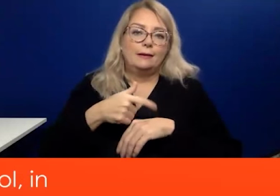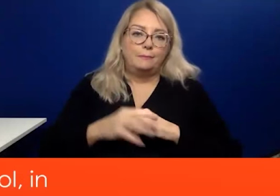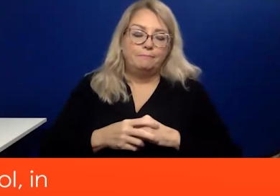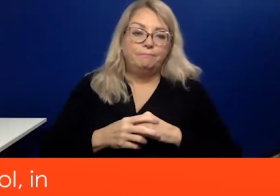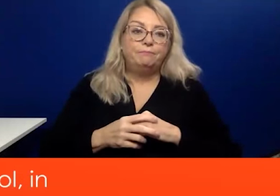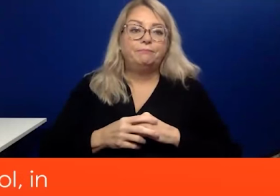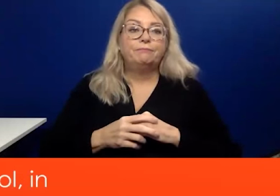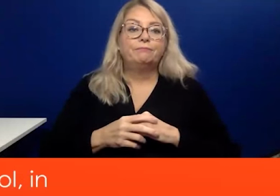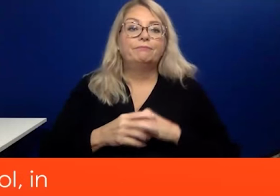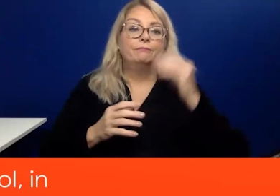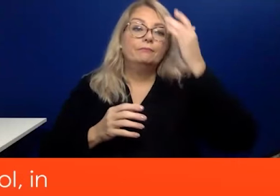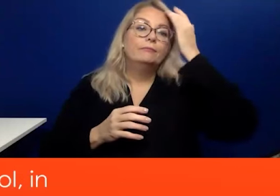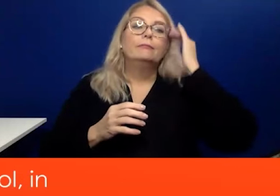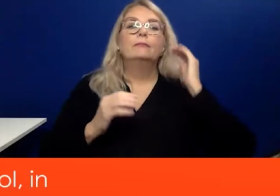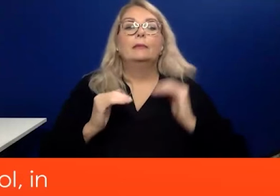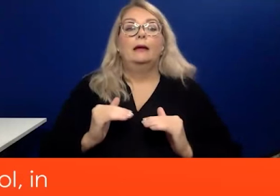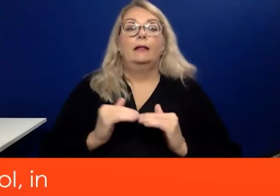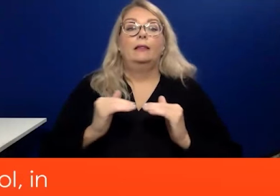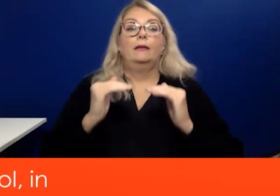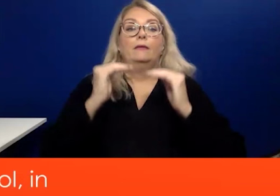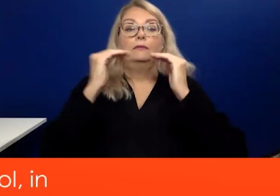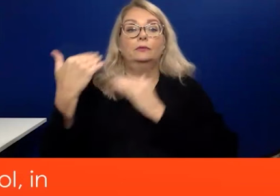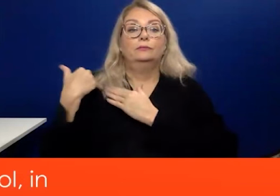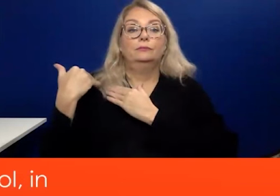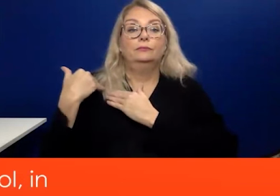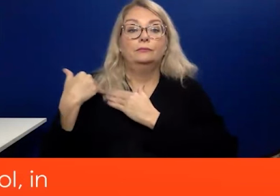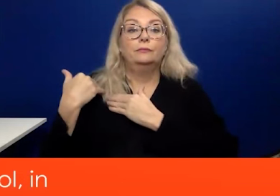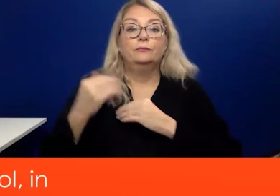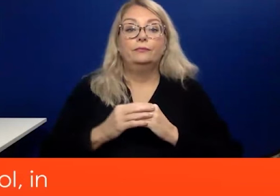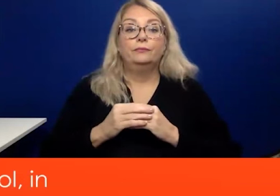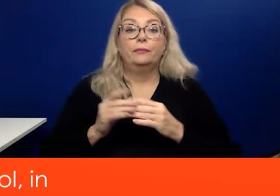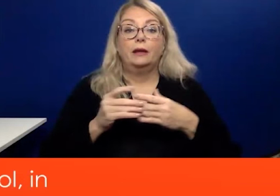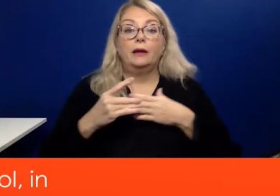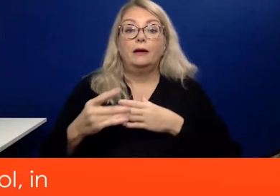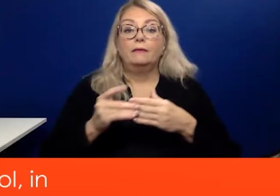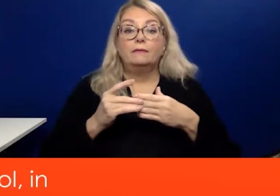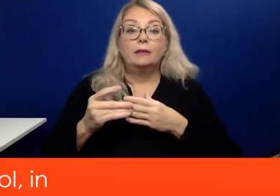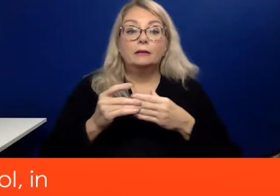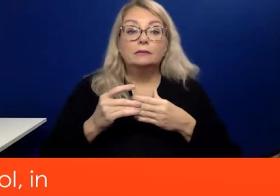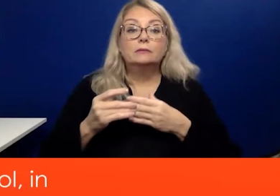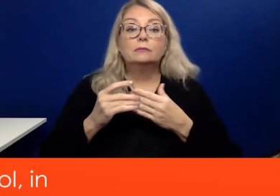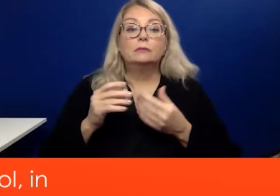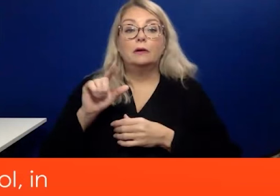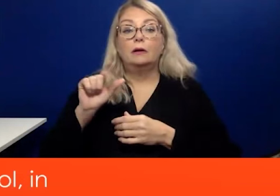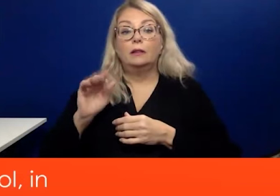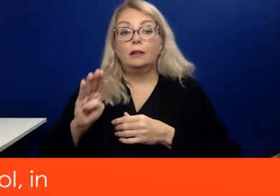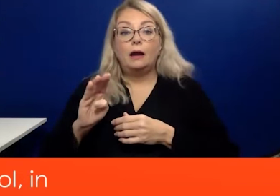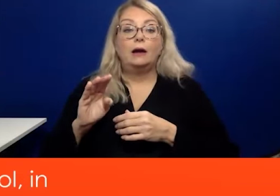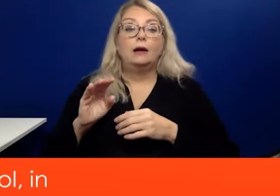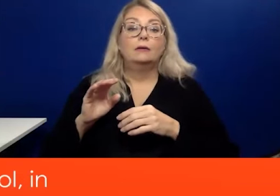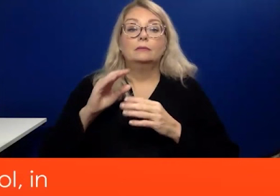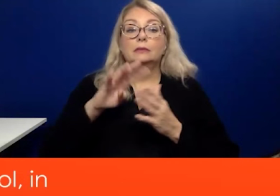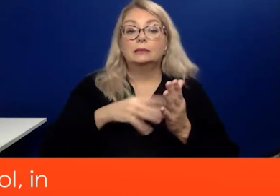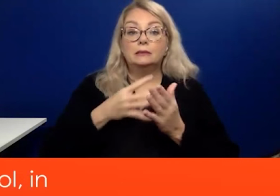Multi-level responsibilities, flexible online access, and flexible hybrid lab schedules facilitate quality work within